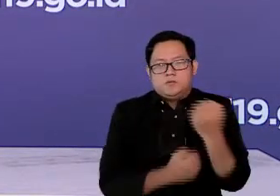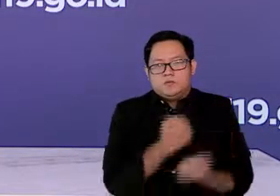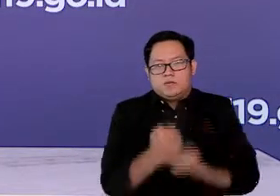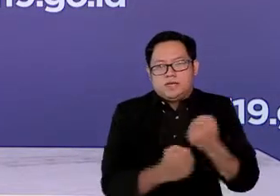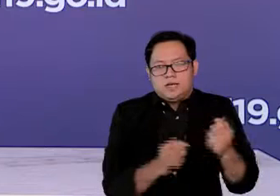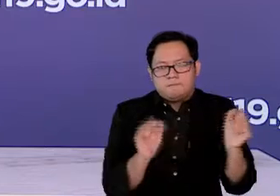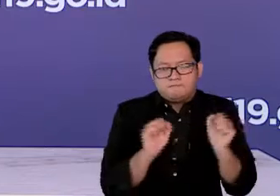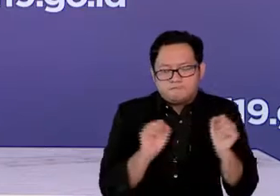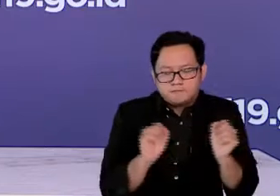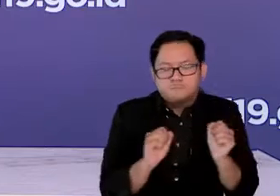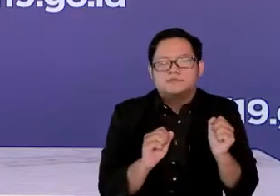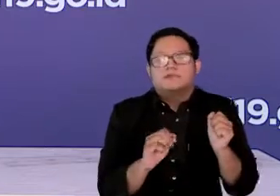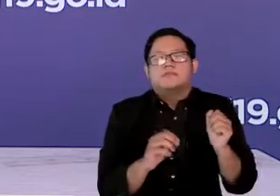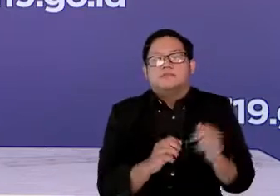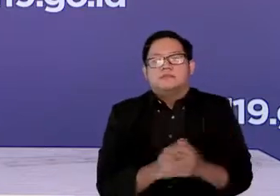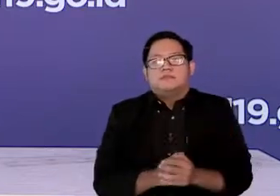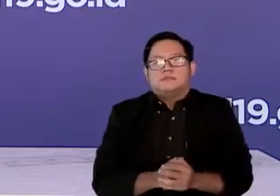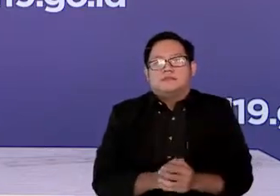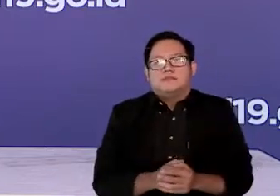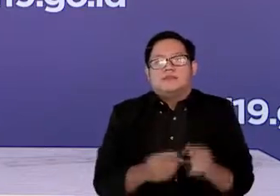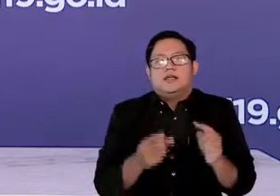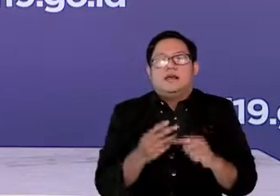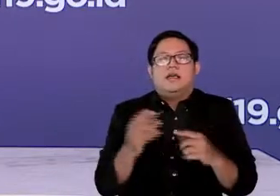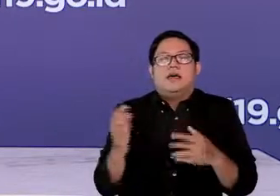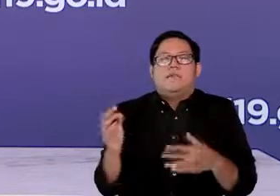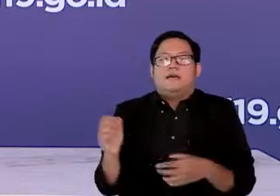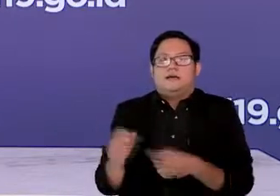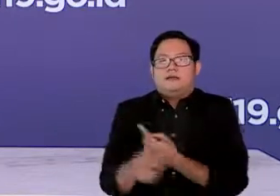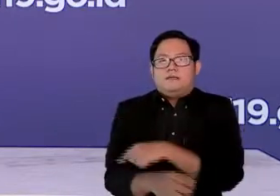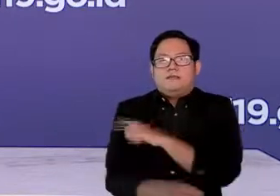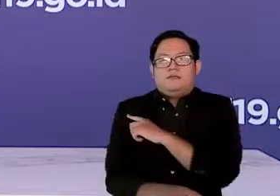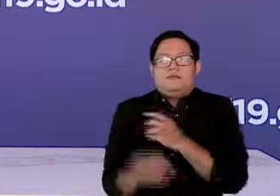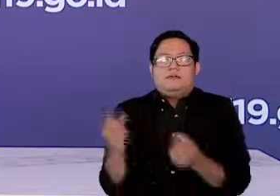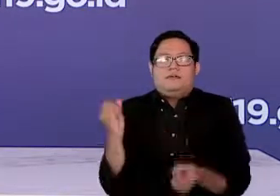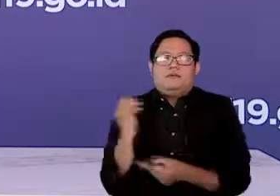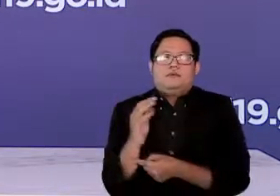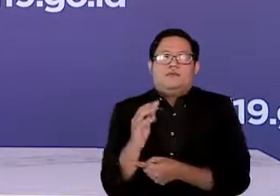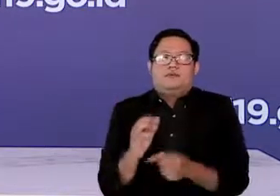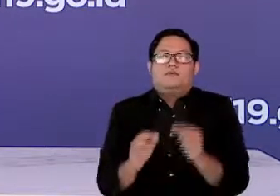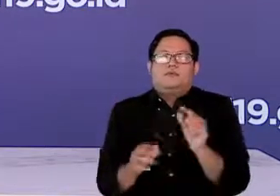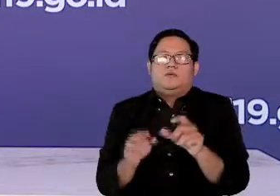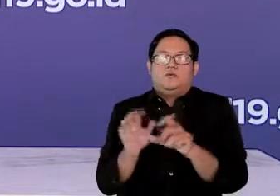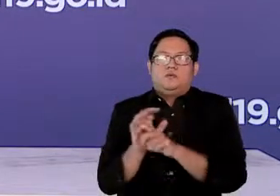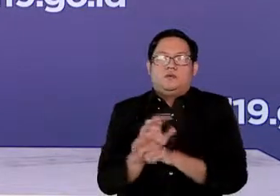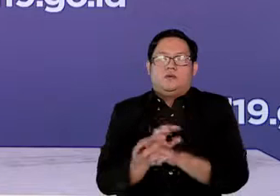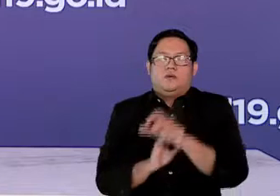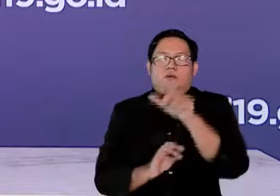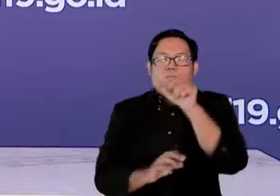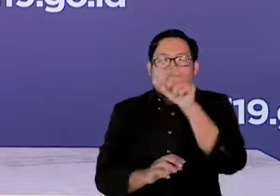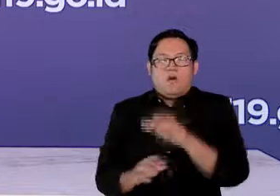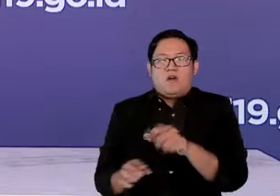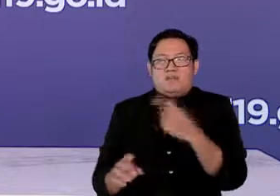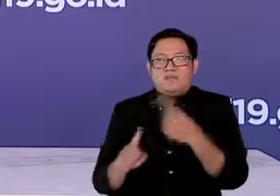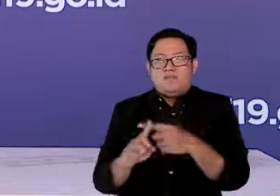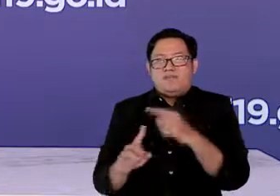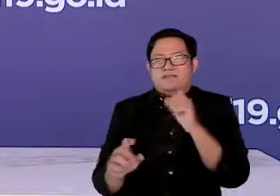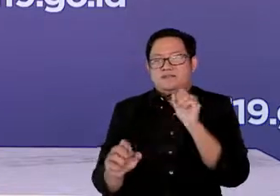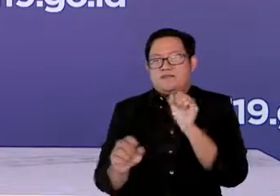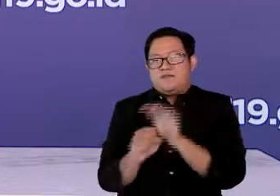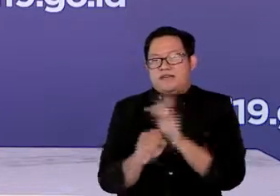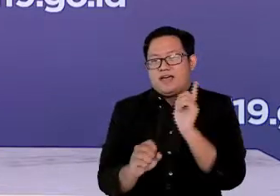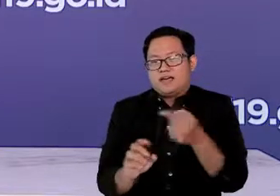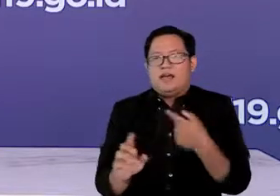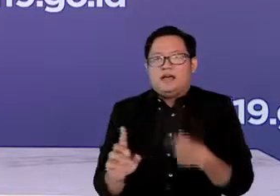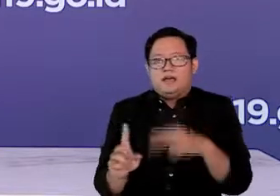to accelerate response capacity for 3T efforts, which is testing, tracing, and treatment. And in the